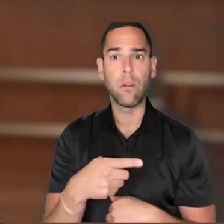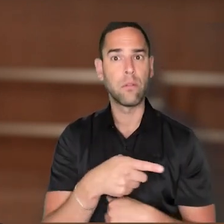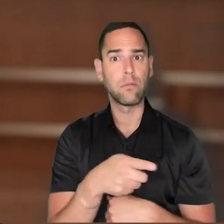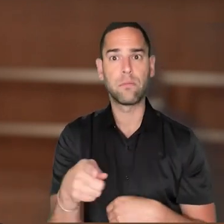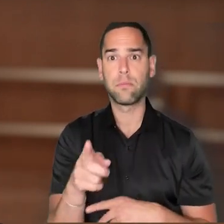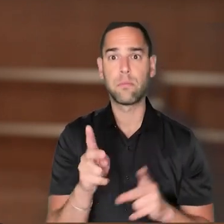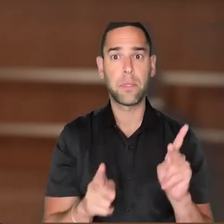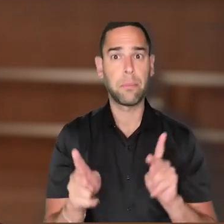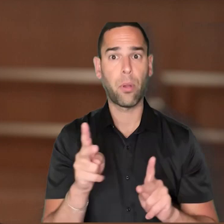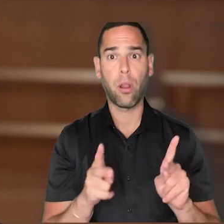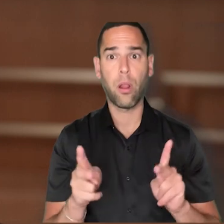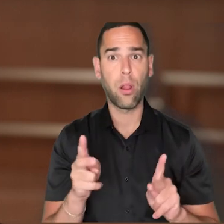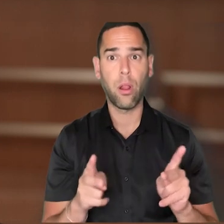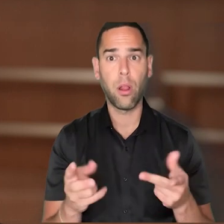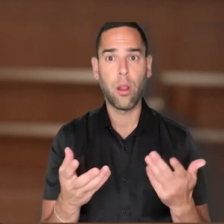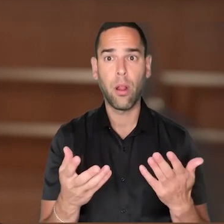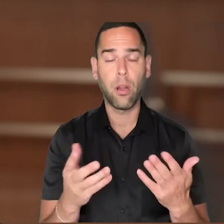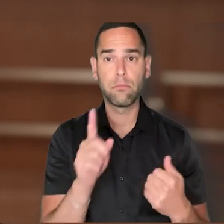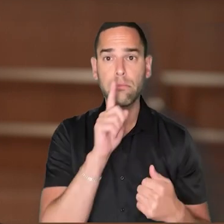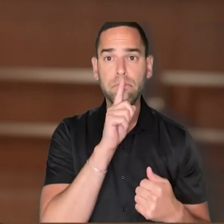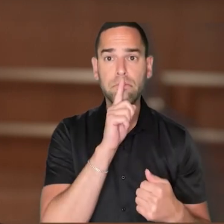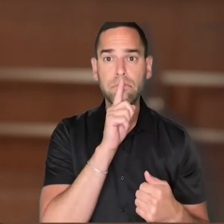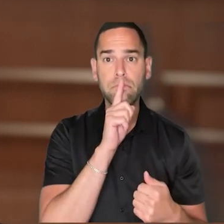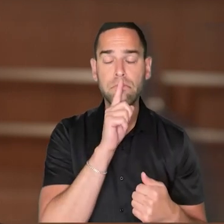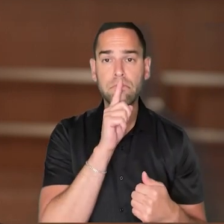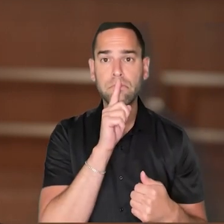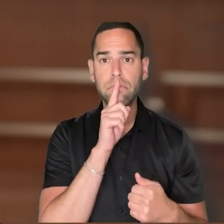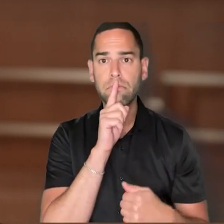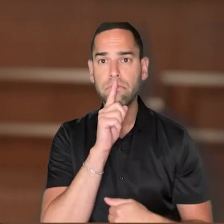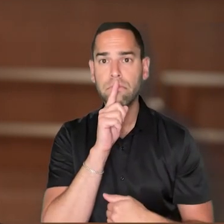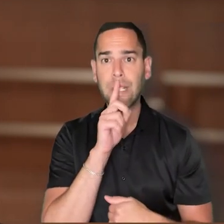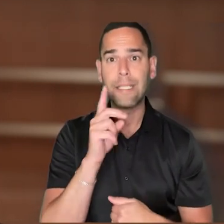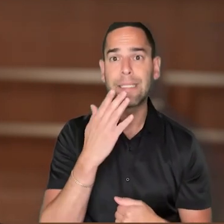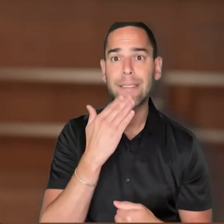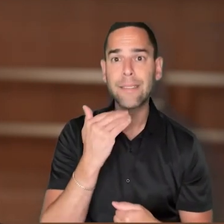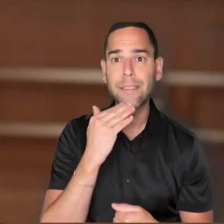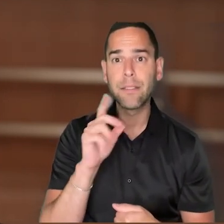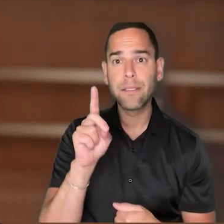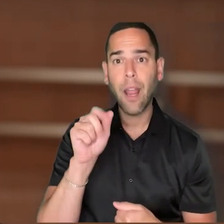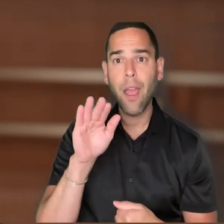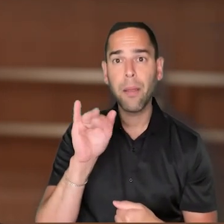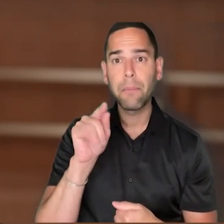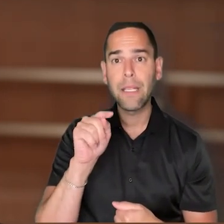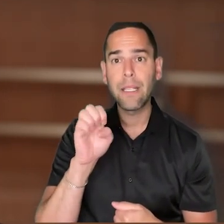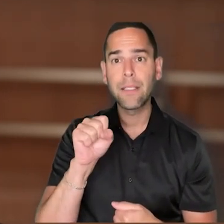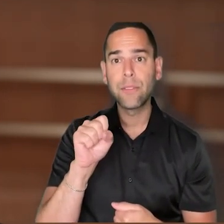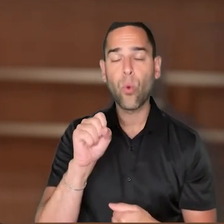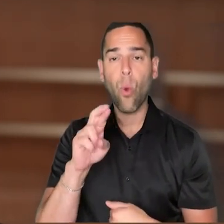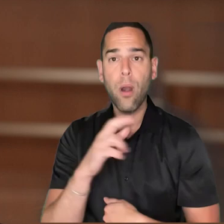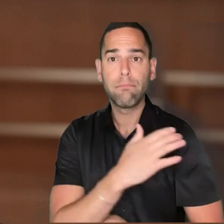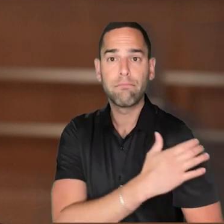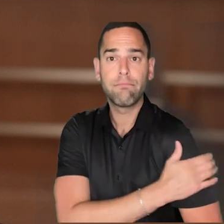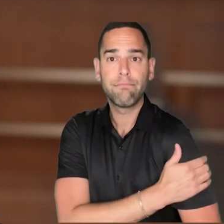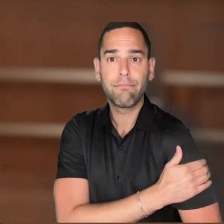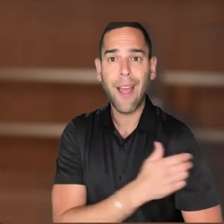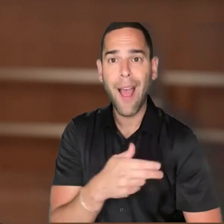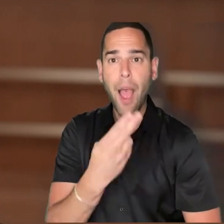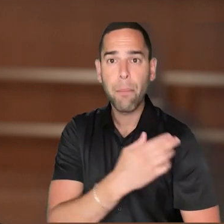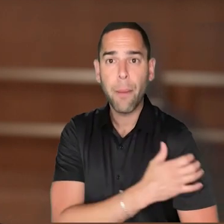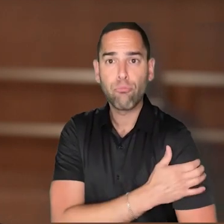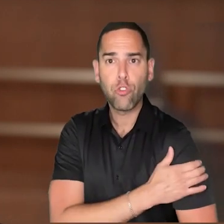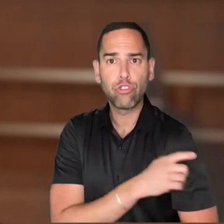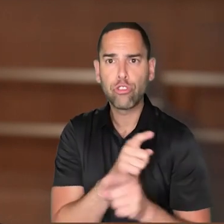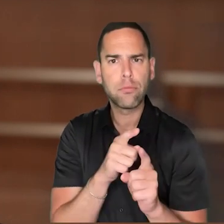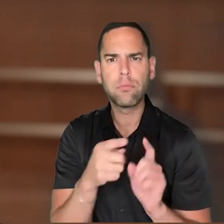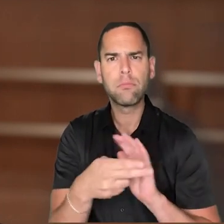example, people weren't discussing diabetes or hypertension as a disability. They were just words that were being